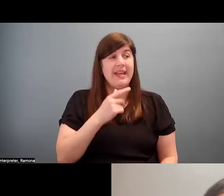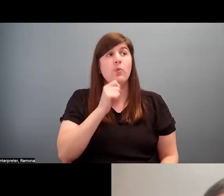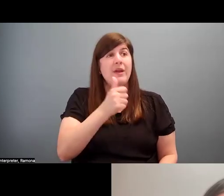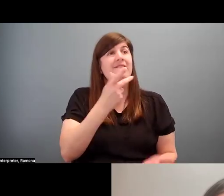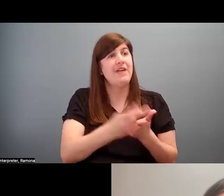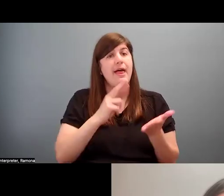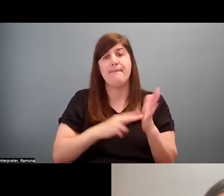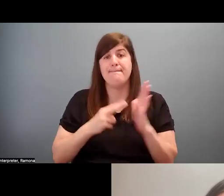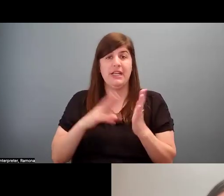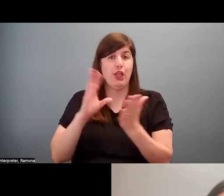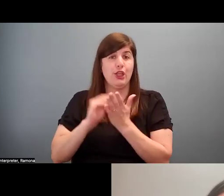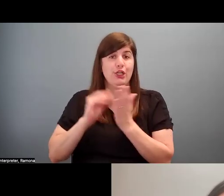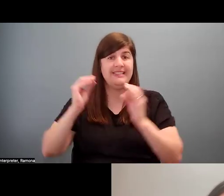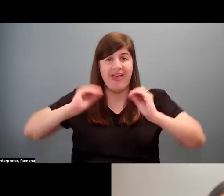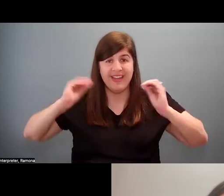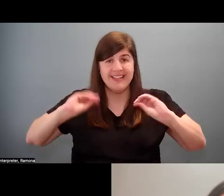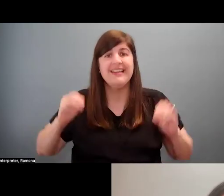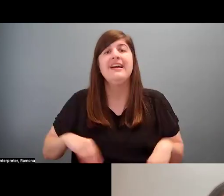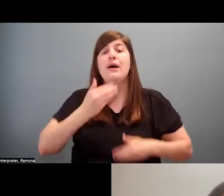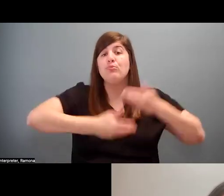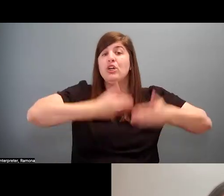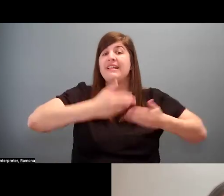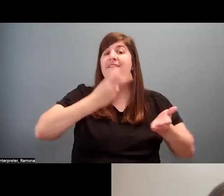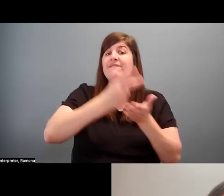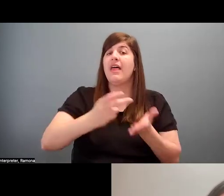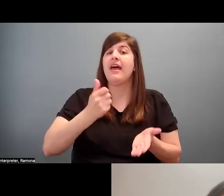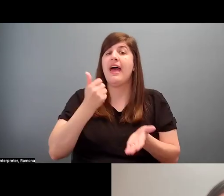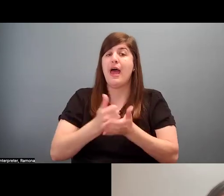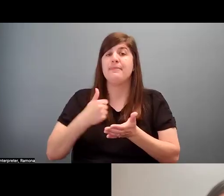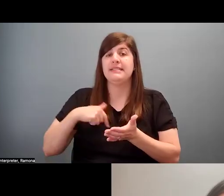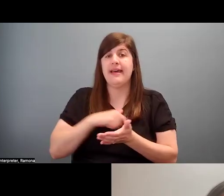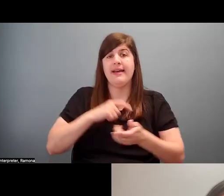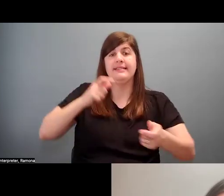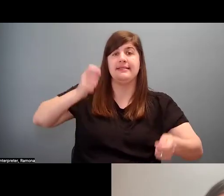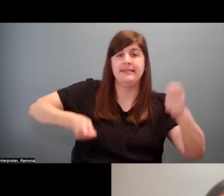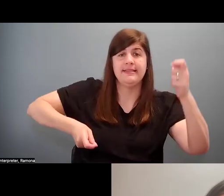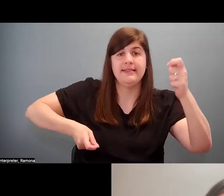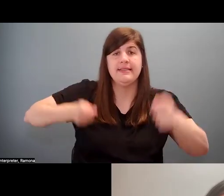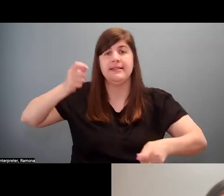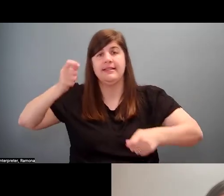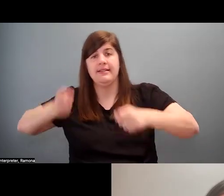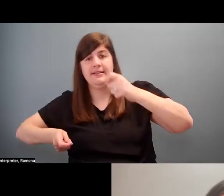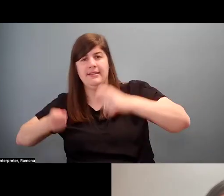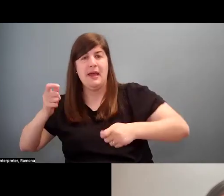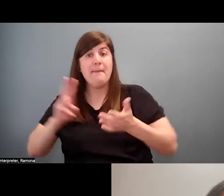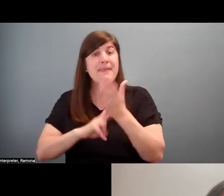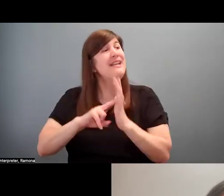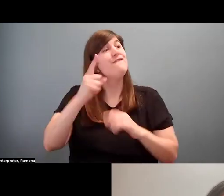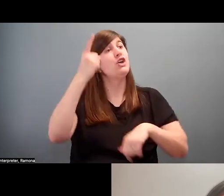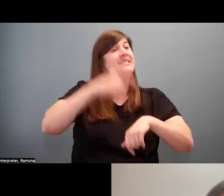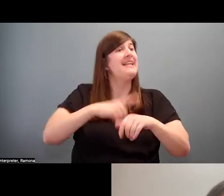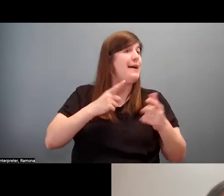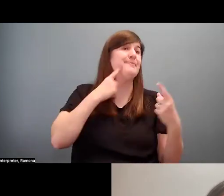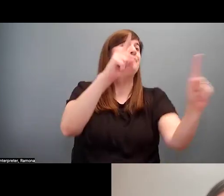like the process of failure just like helps us tweak things because you're never Yes. going to get it right on the first try. The reason we're